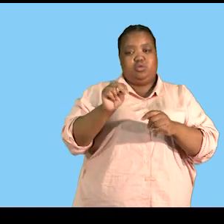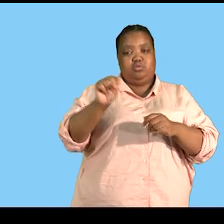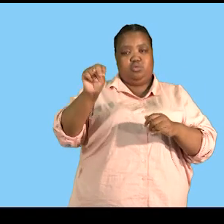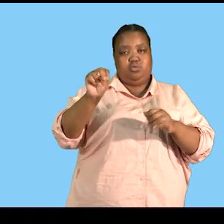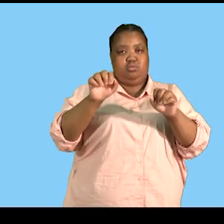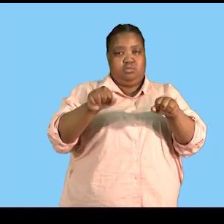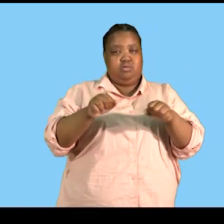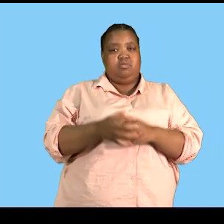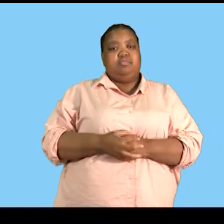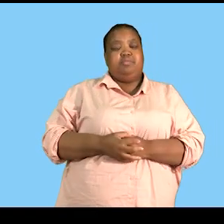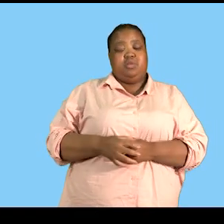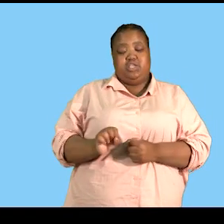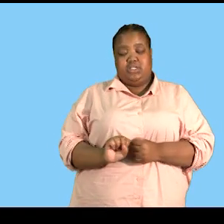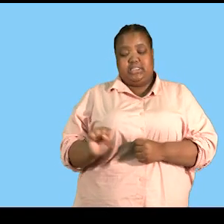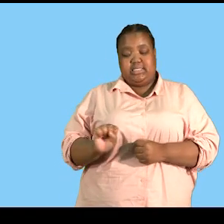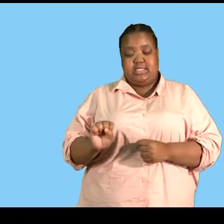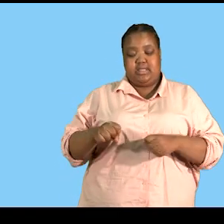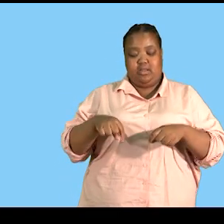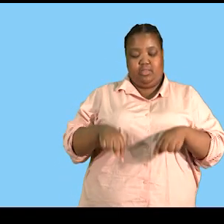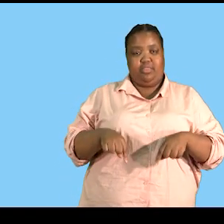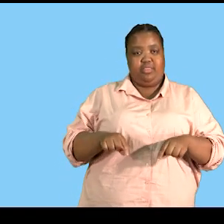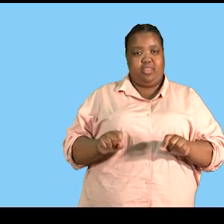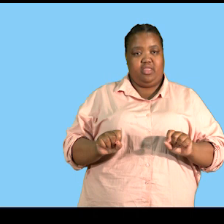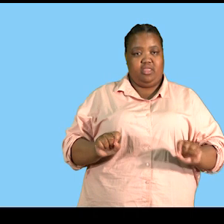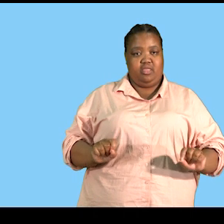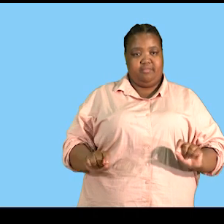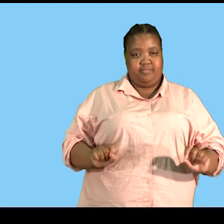So facing south will be